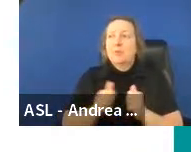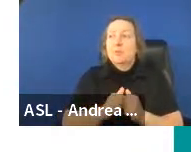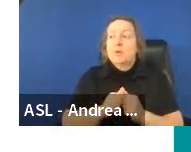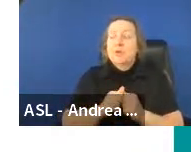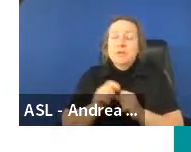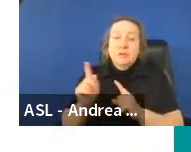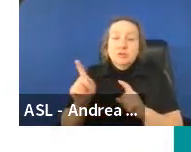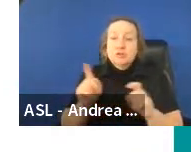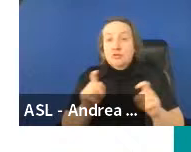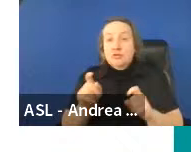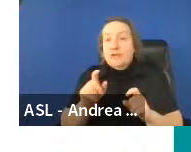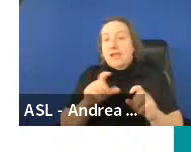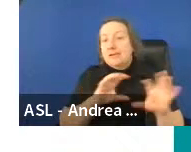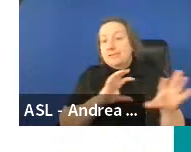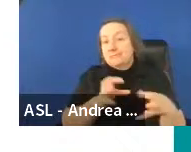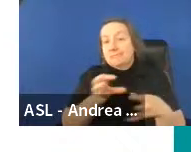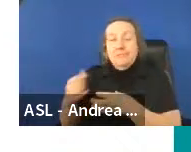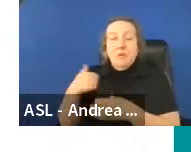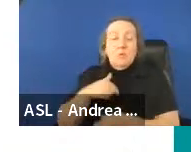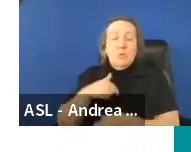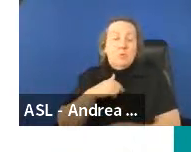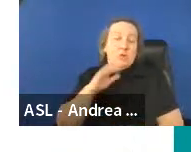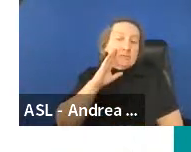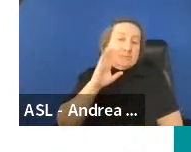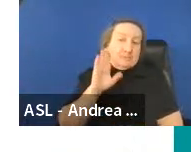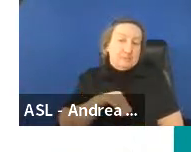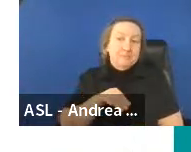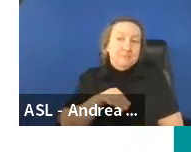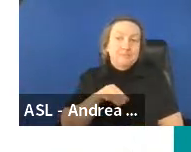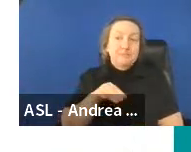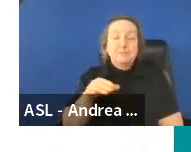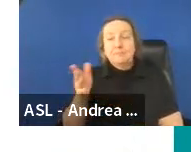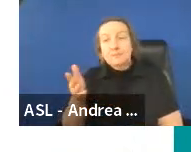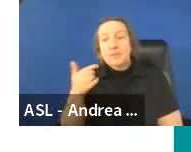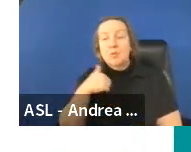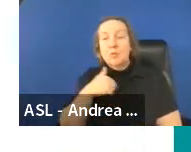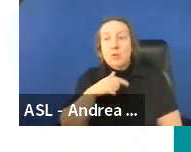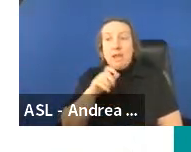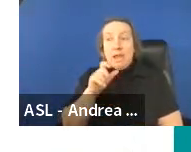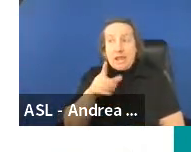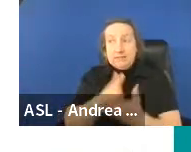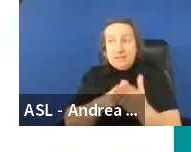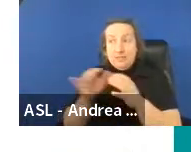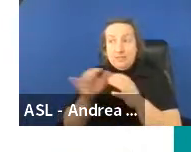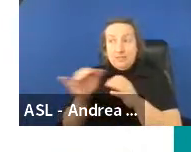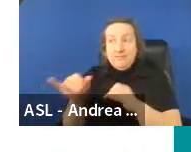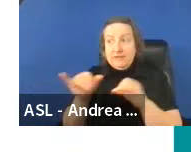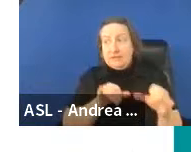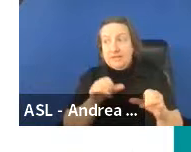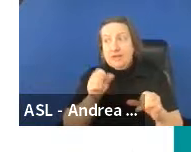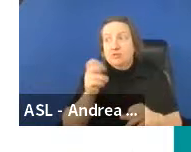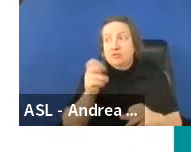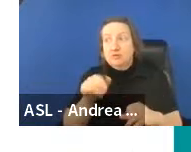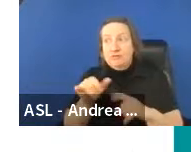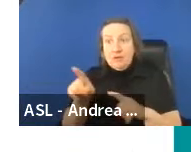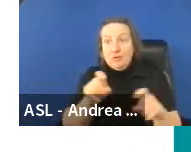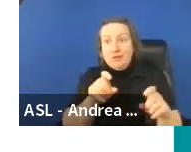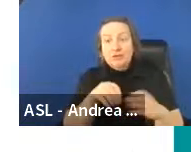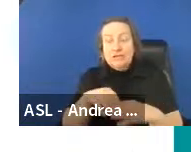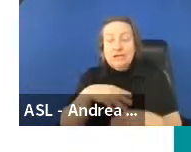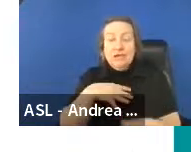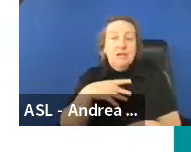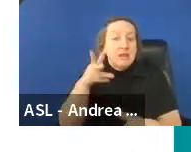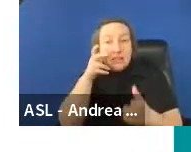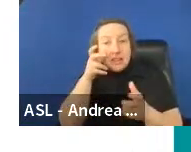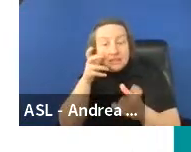demographics, we do keep in mind that we asked some of the same survey questions within our listening sessions to capture